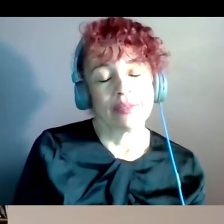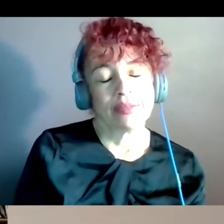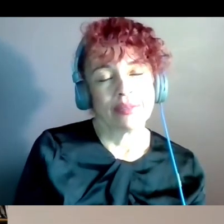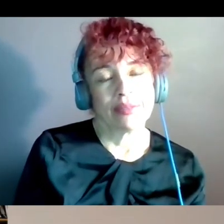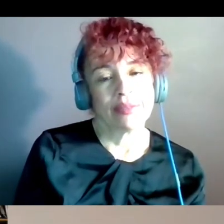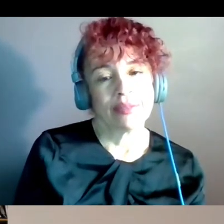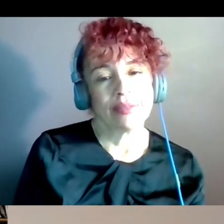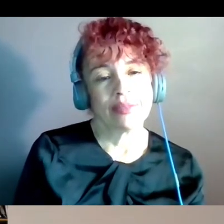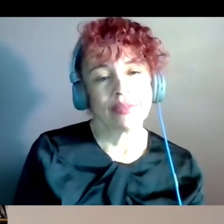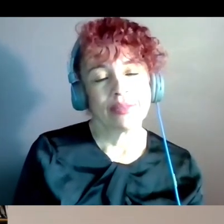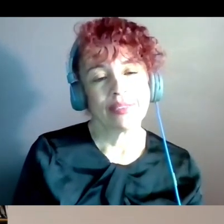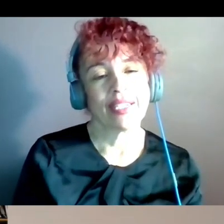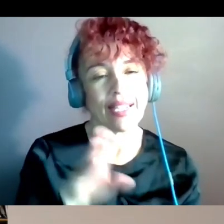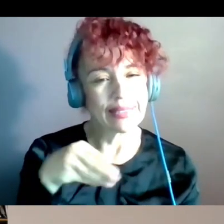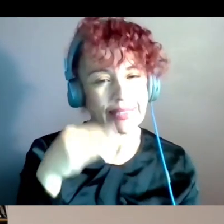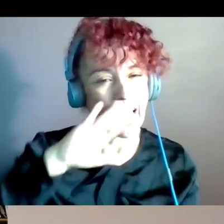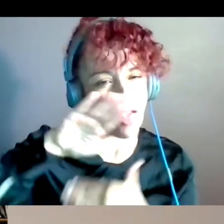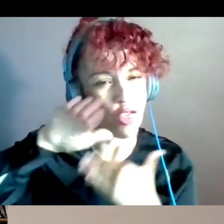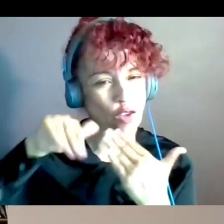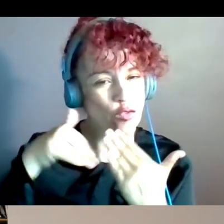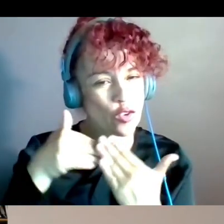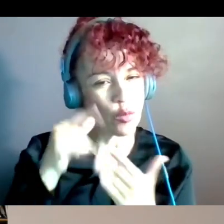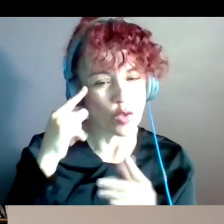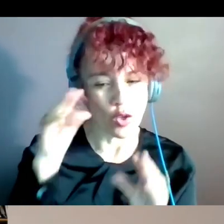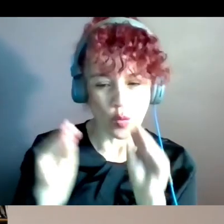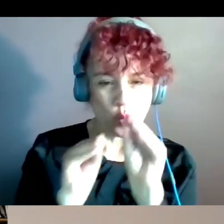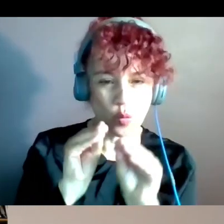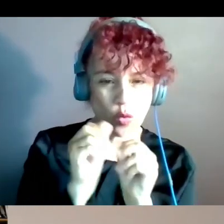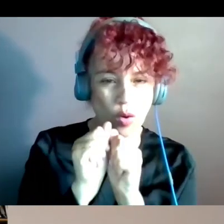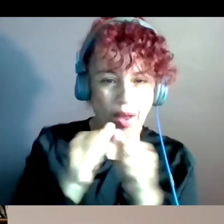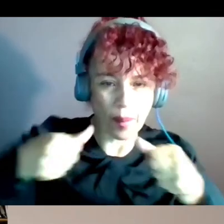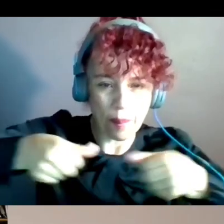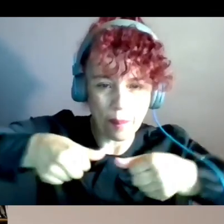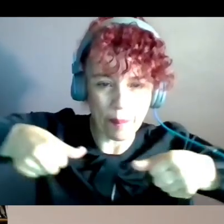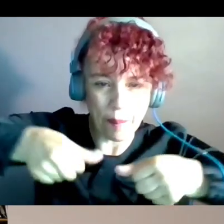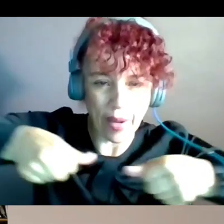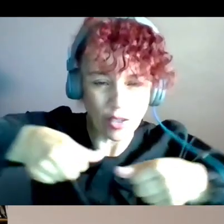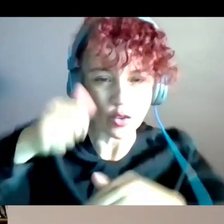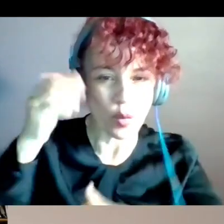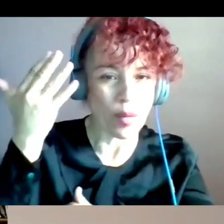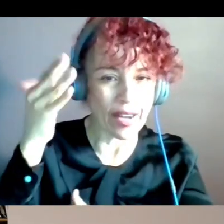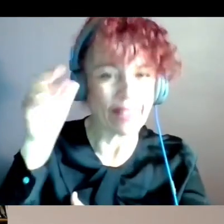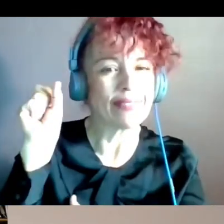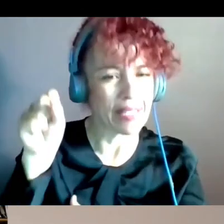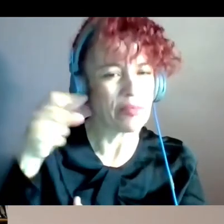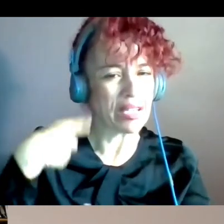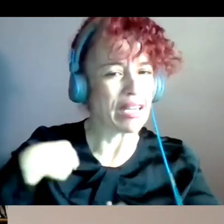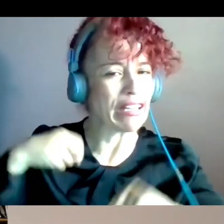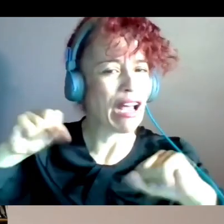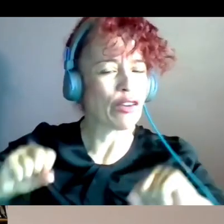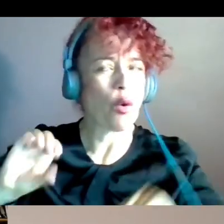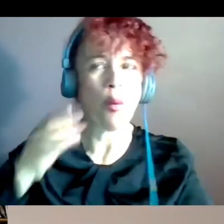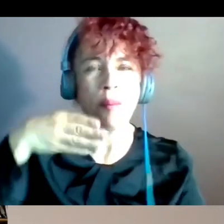So someone could actually give you a whole bunch of logs and you could put it together like a puzzle to make the tree again. You really could. Oh my